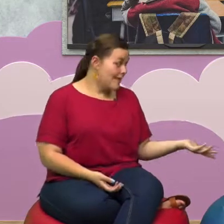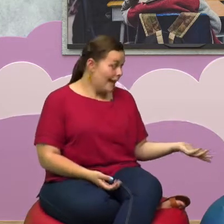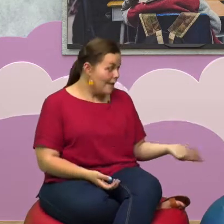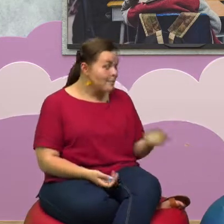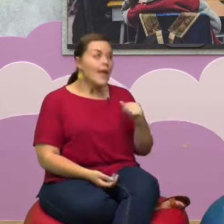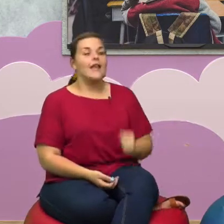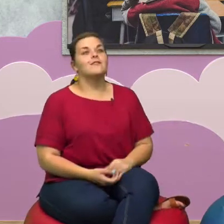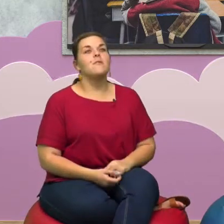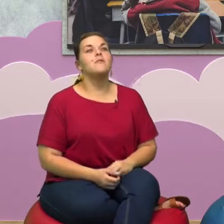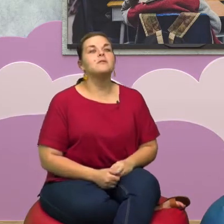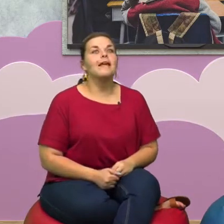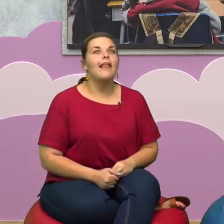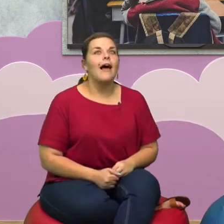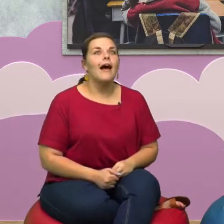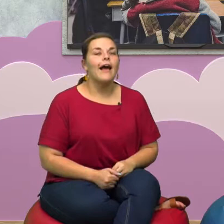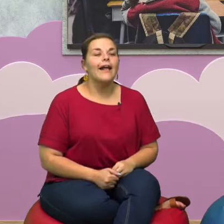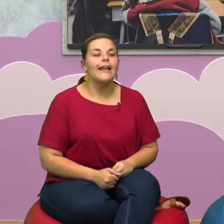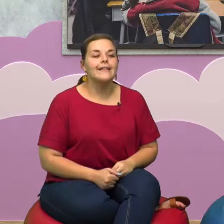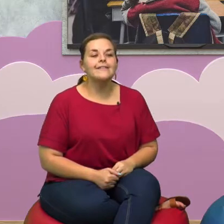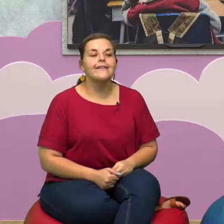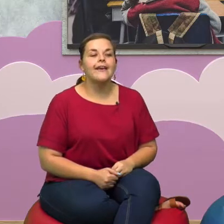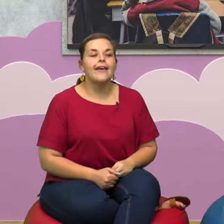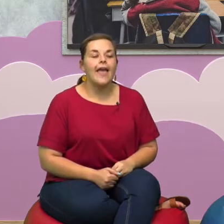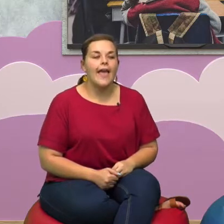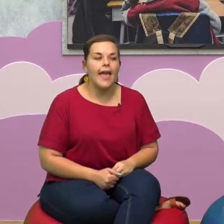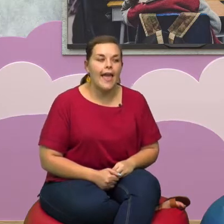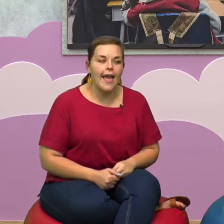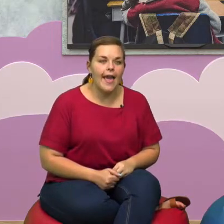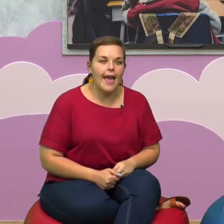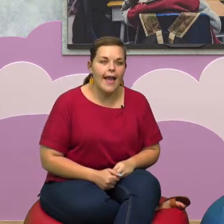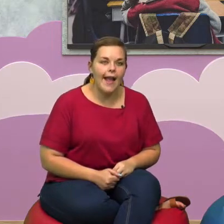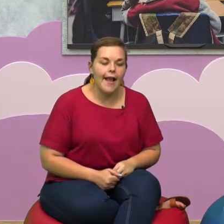in the game. An example would be like, let's say,